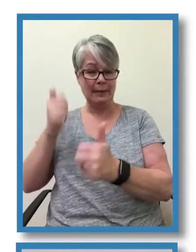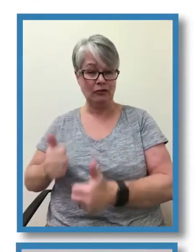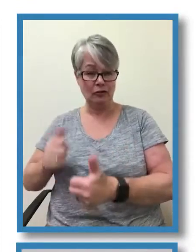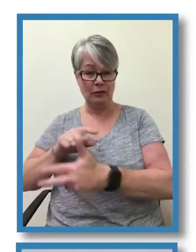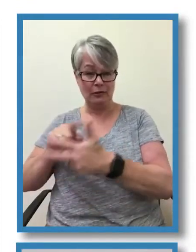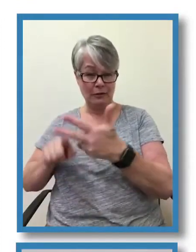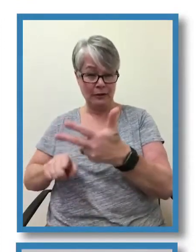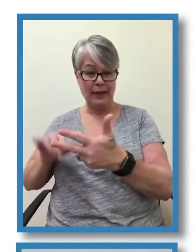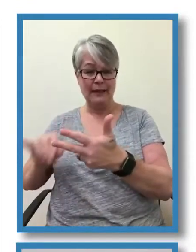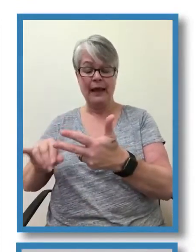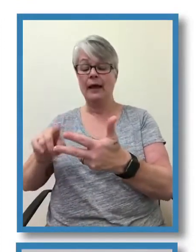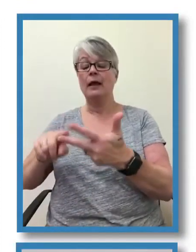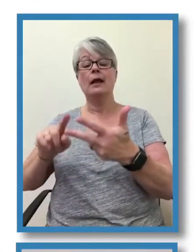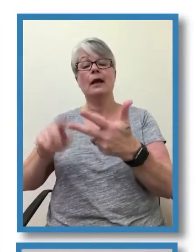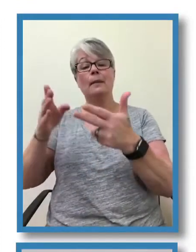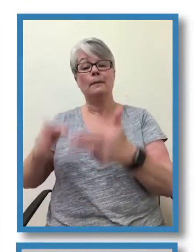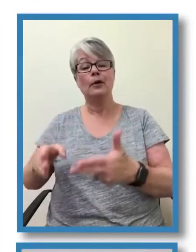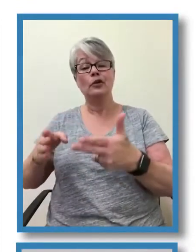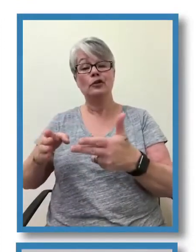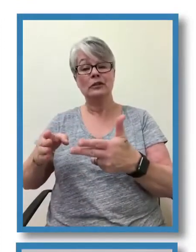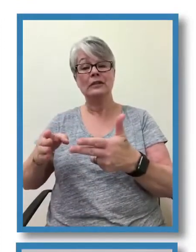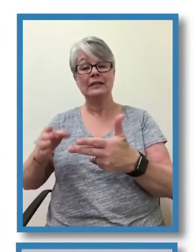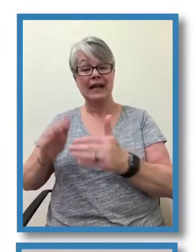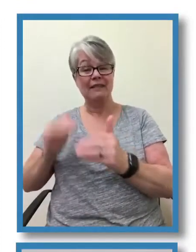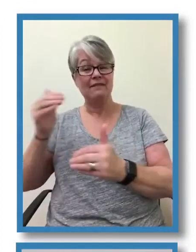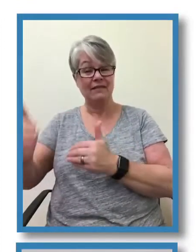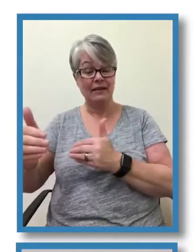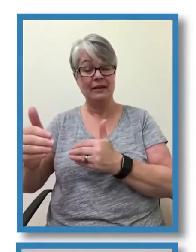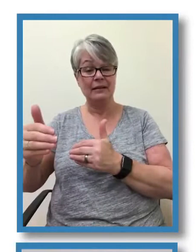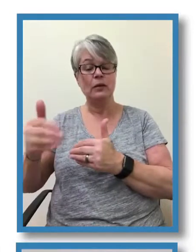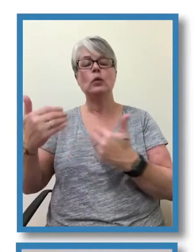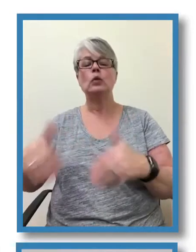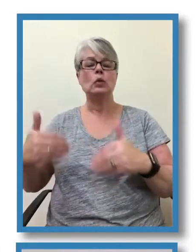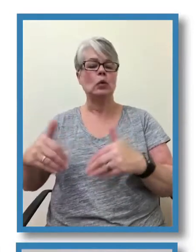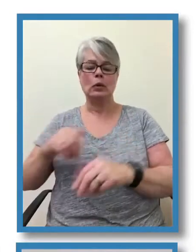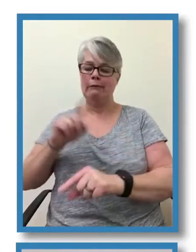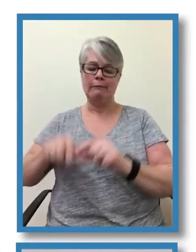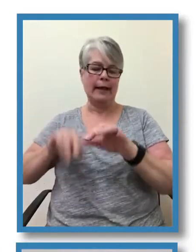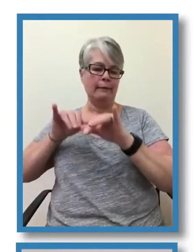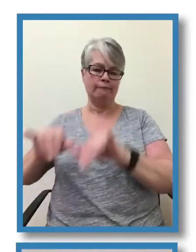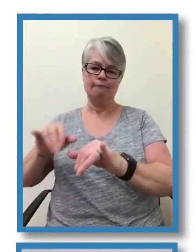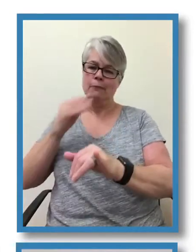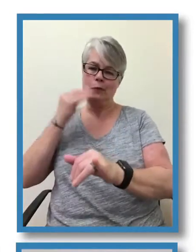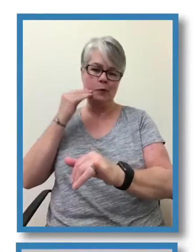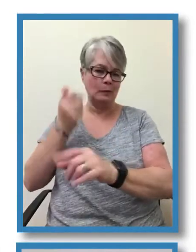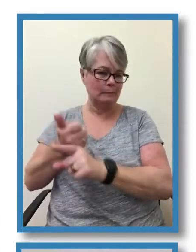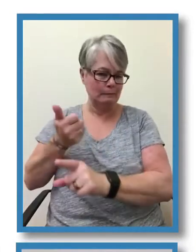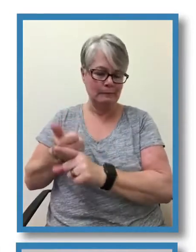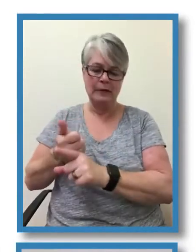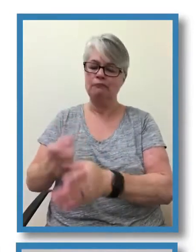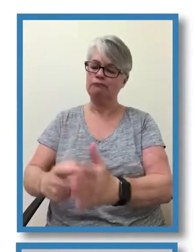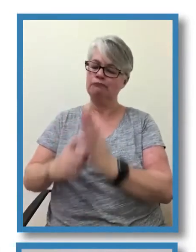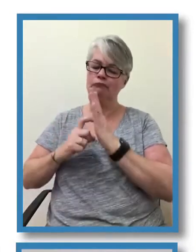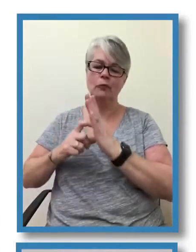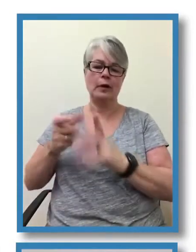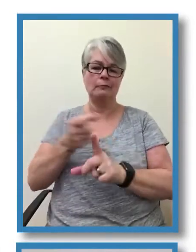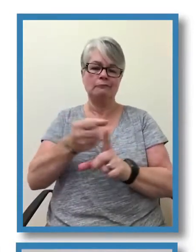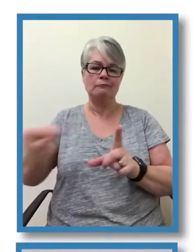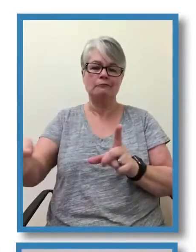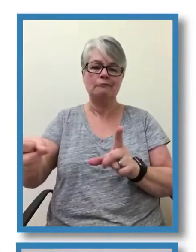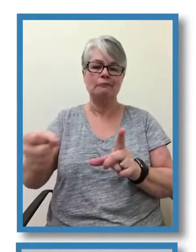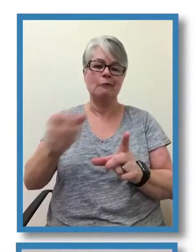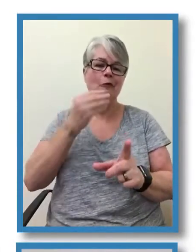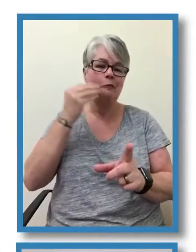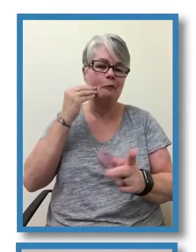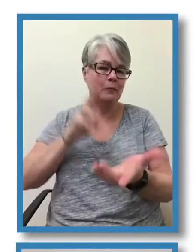another measure of memory called the Standardized Mini-Mental State Exam. This is an instrument that's been around and